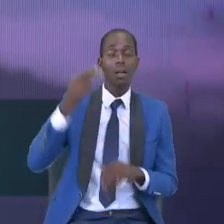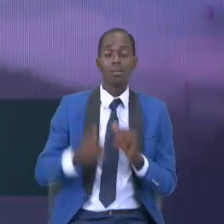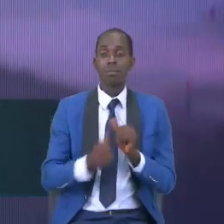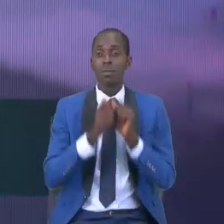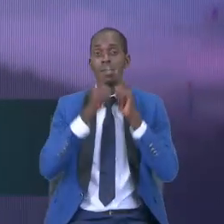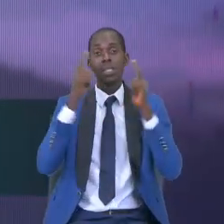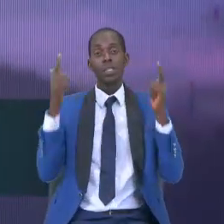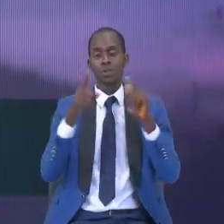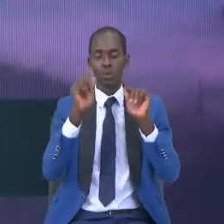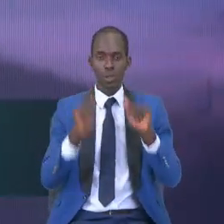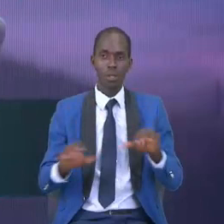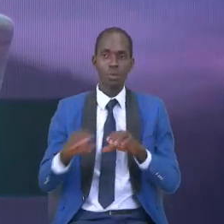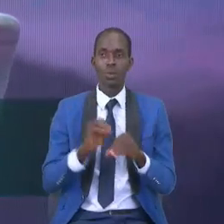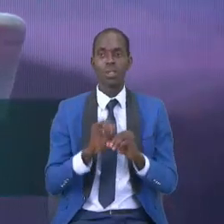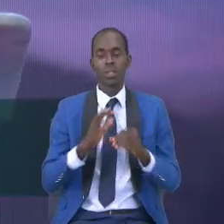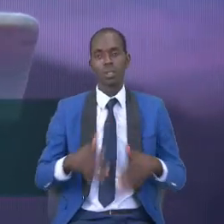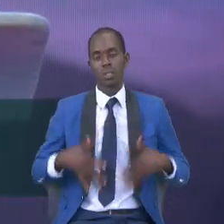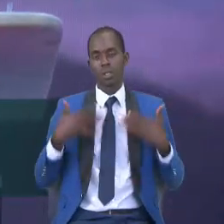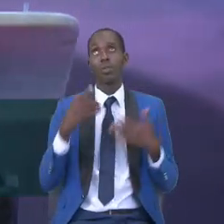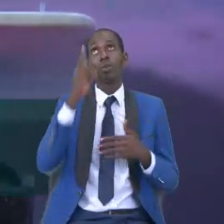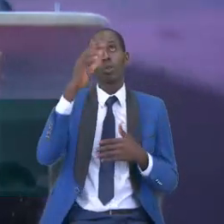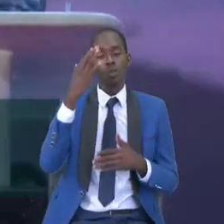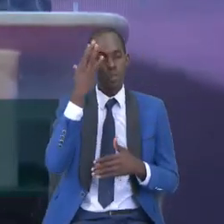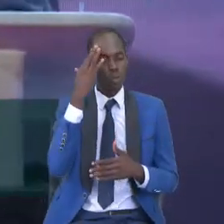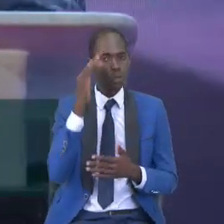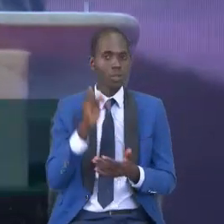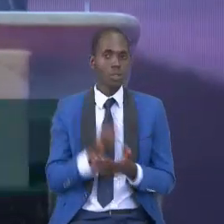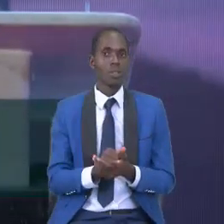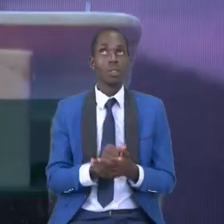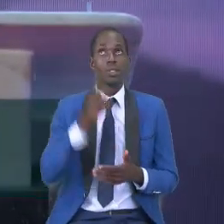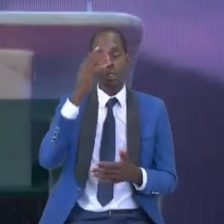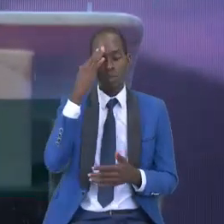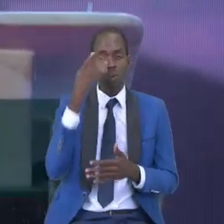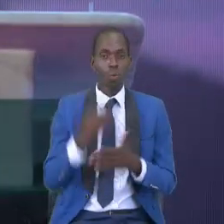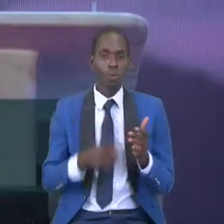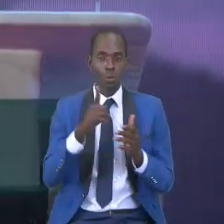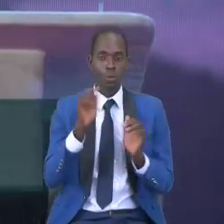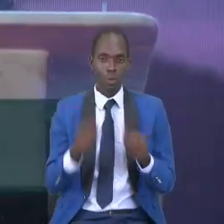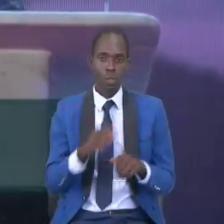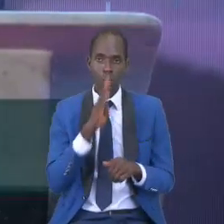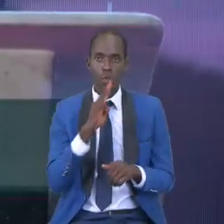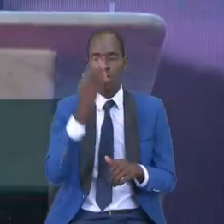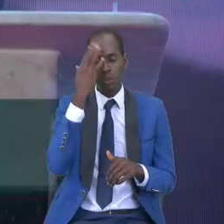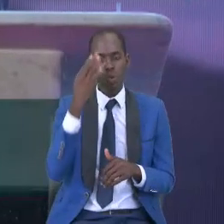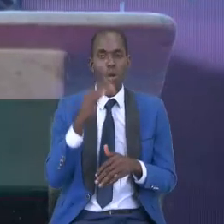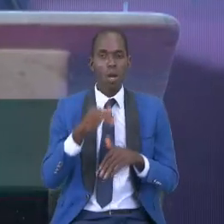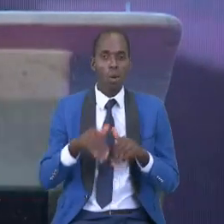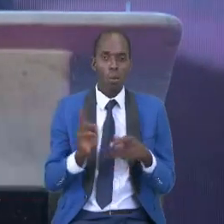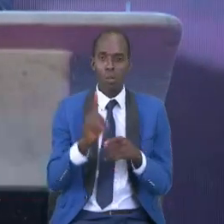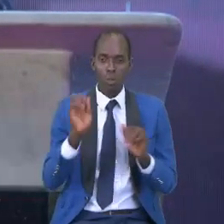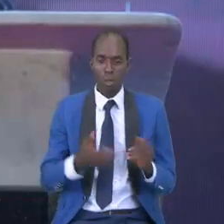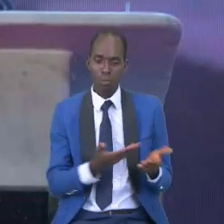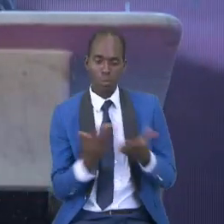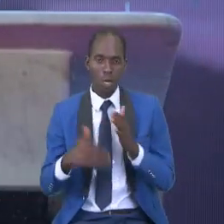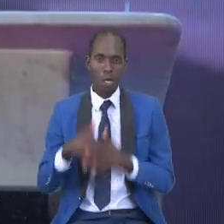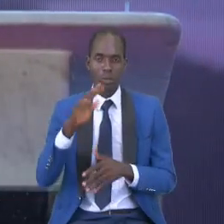do in life. God knew that. He knows what you could be. He knows where you could stretch your hand and